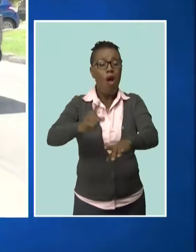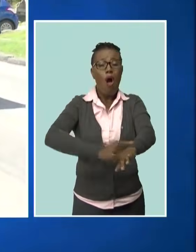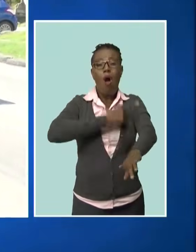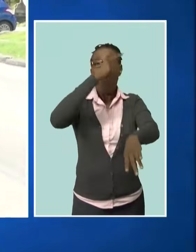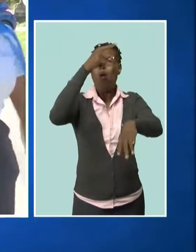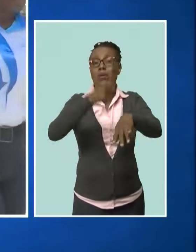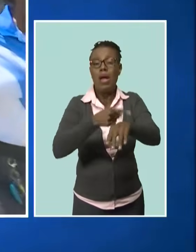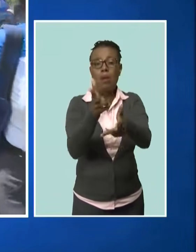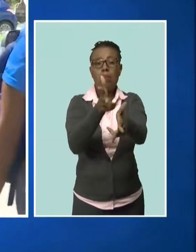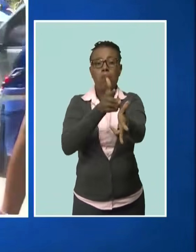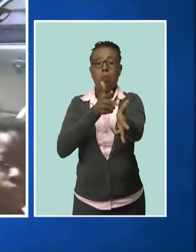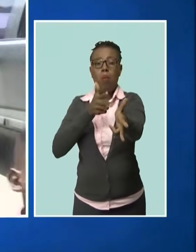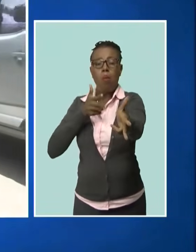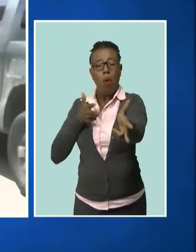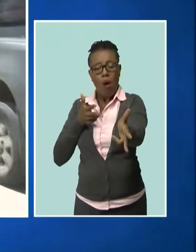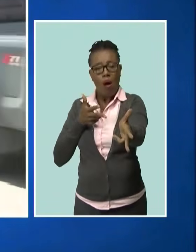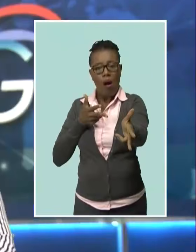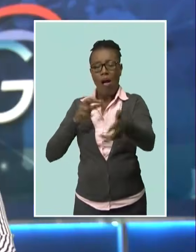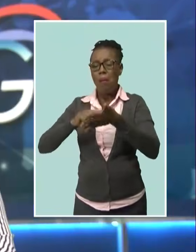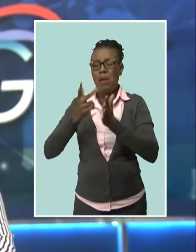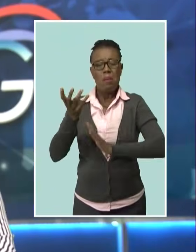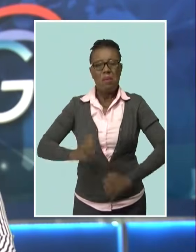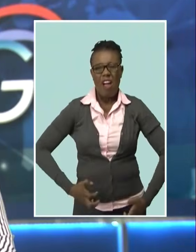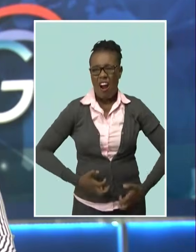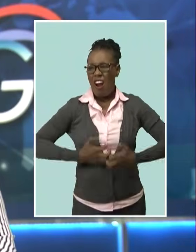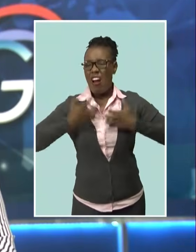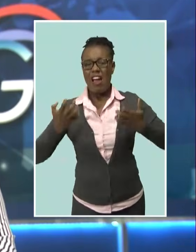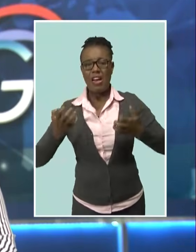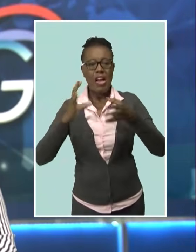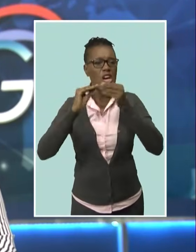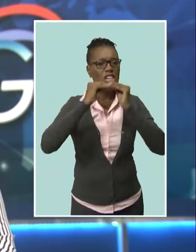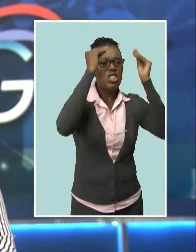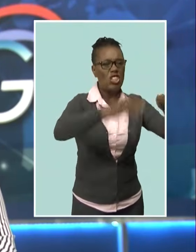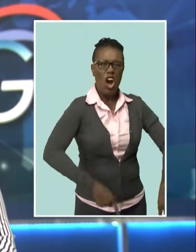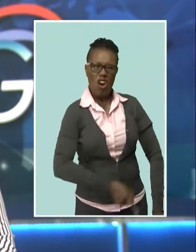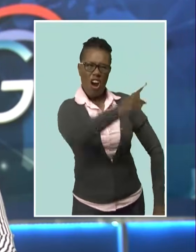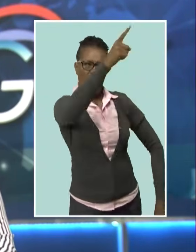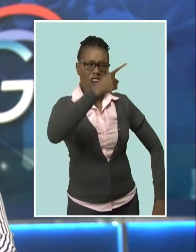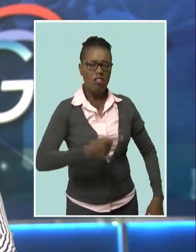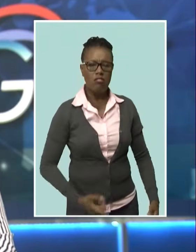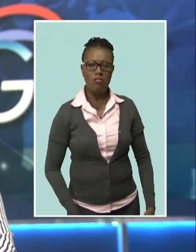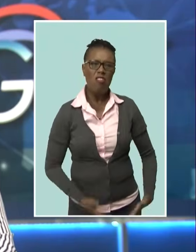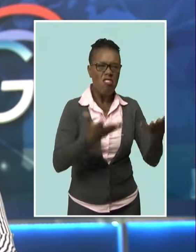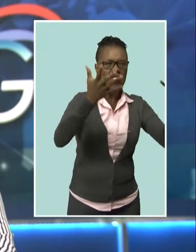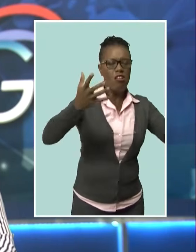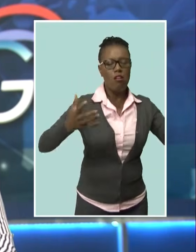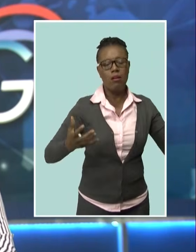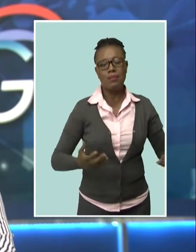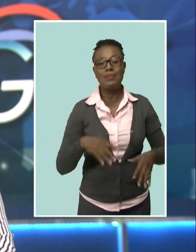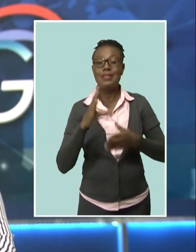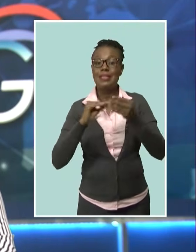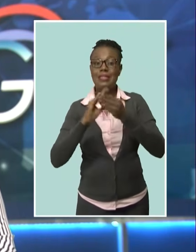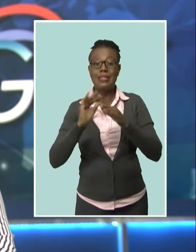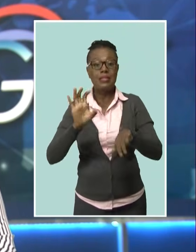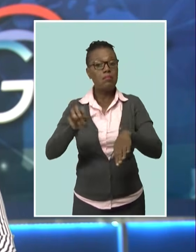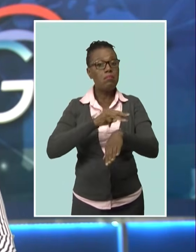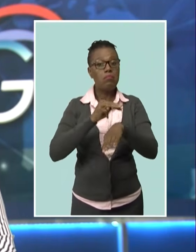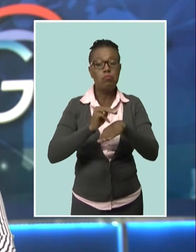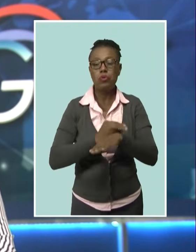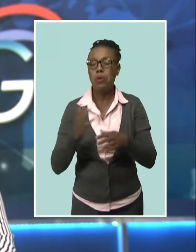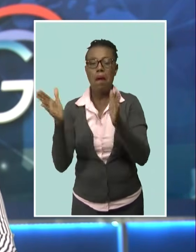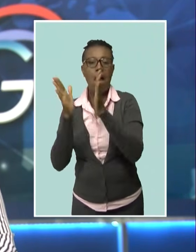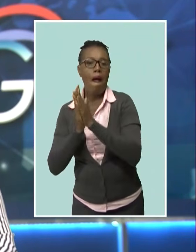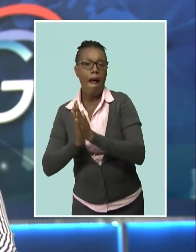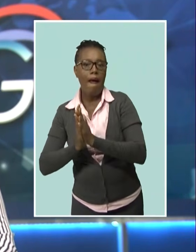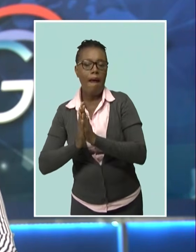creating hostile environment and even threatening teachers. She says the Ministry has also consulted with the Ministry of Transport